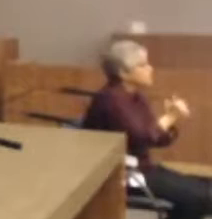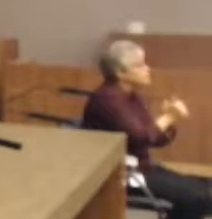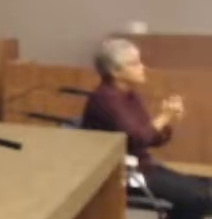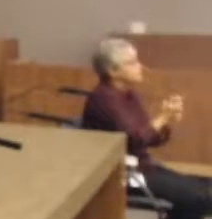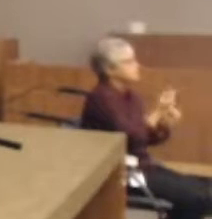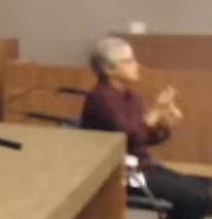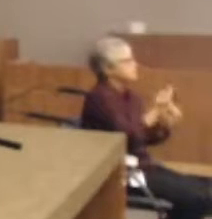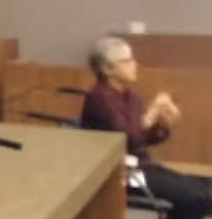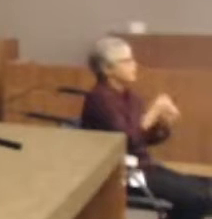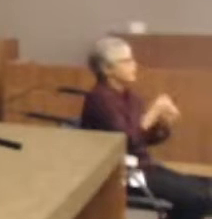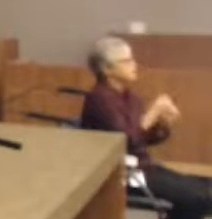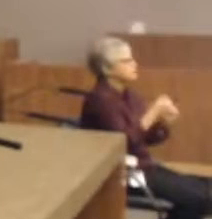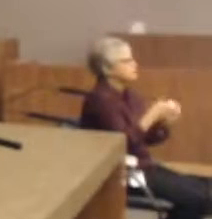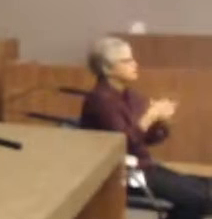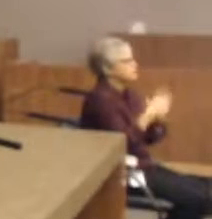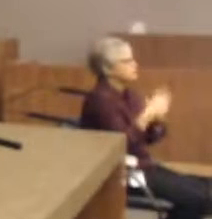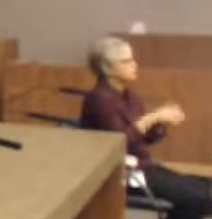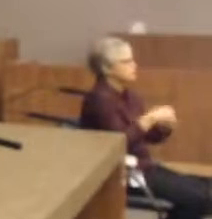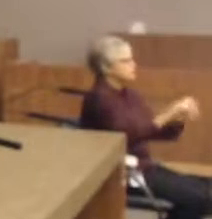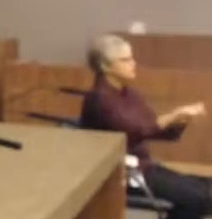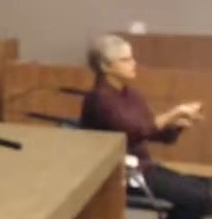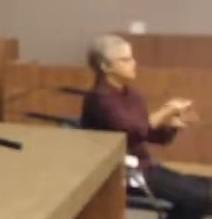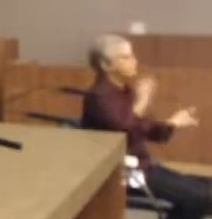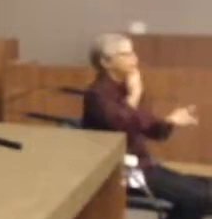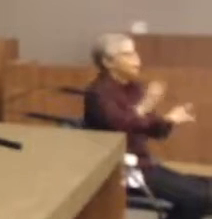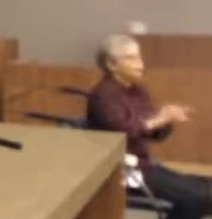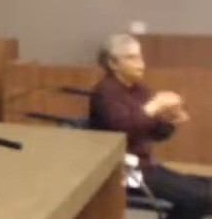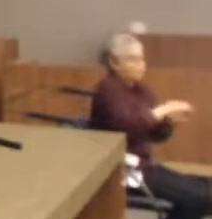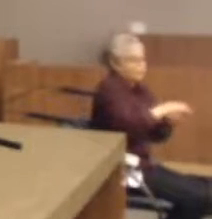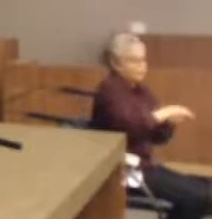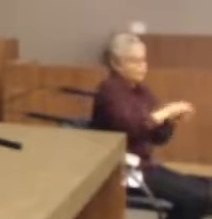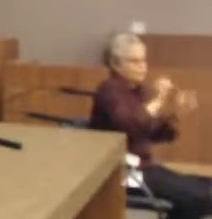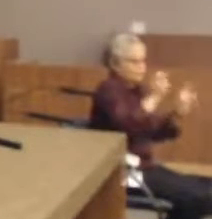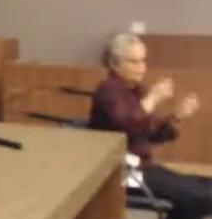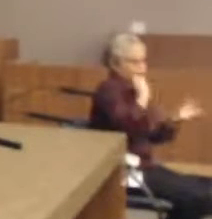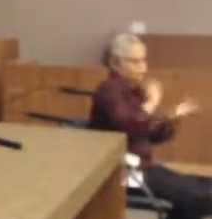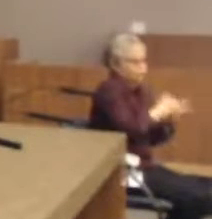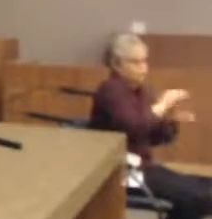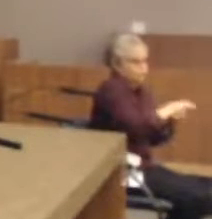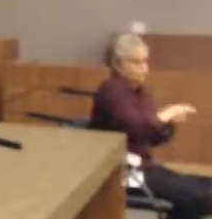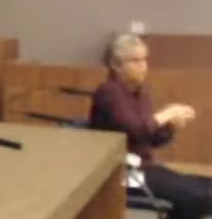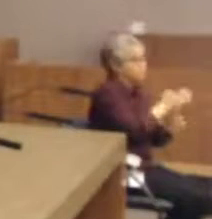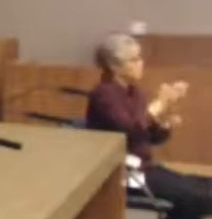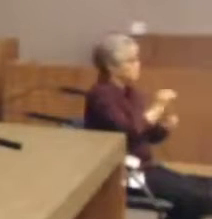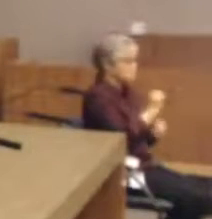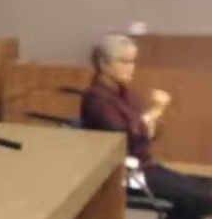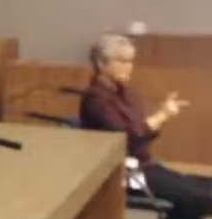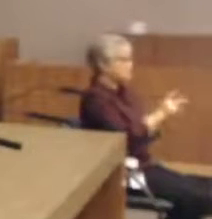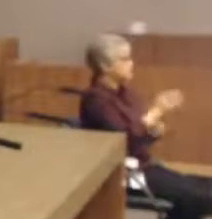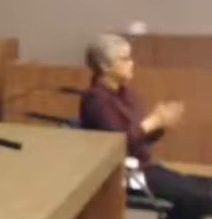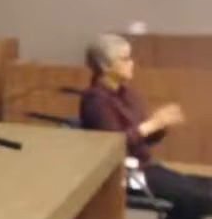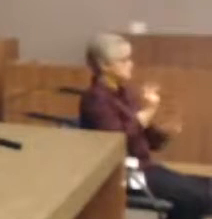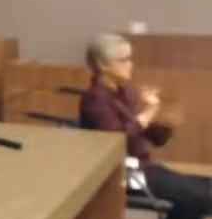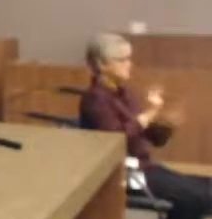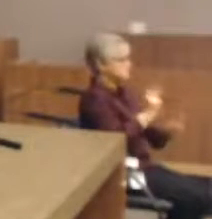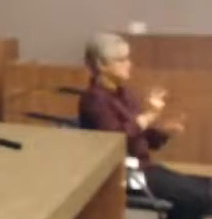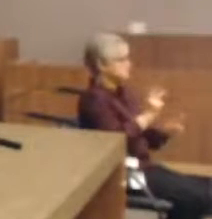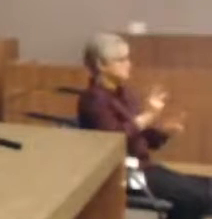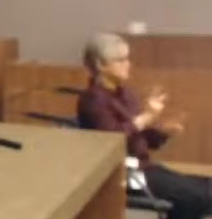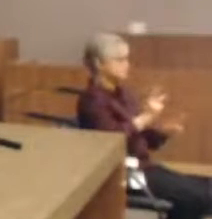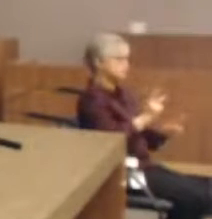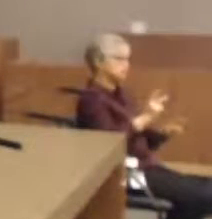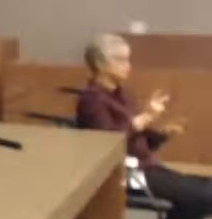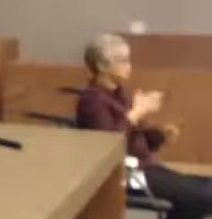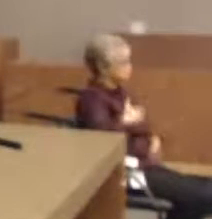exhibits like a little bit of good stress, that's okay. Some people actually thrive in that. I feel like I do, because I cut things really close all the time. Like I'm always kind